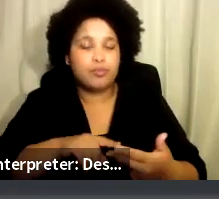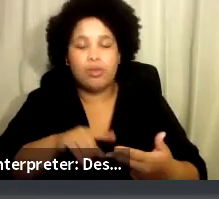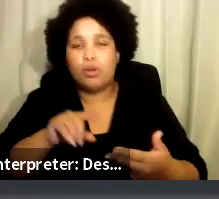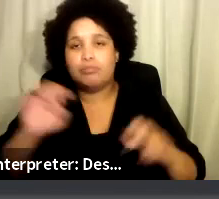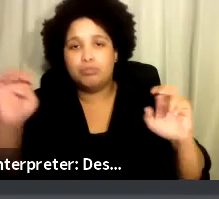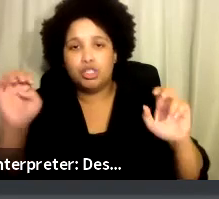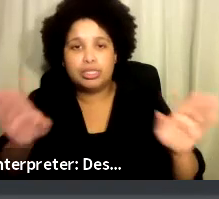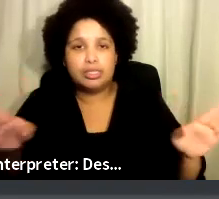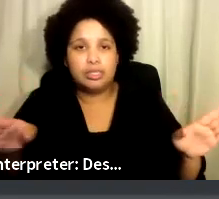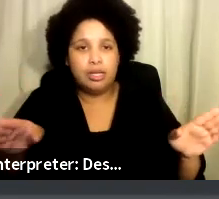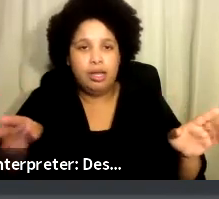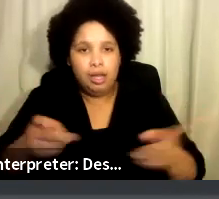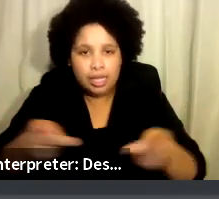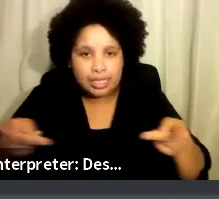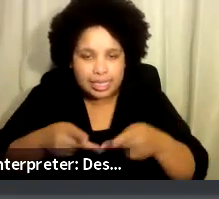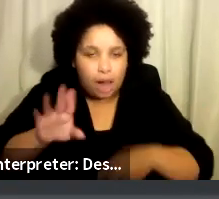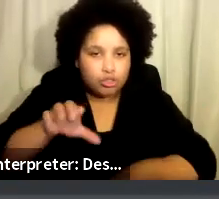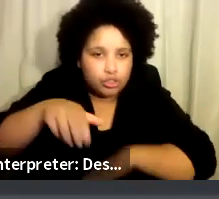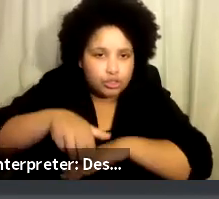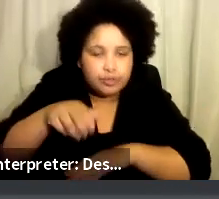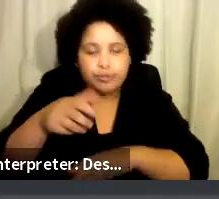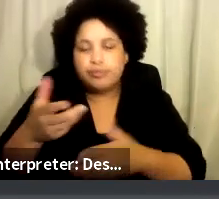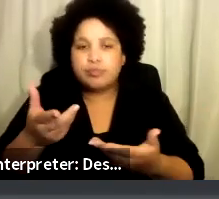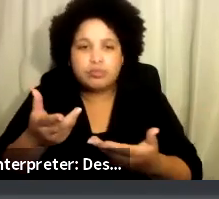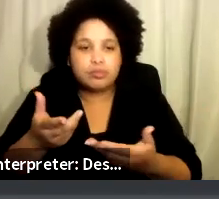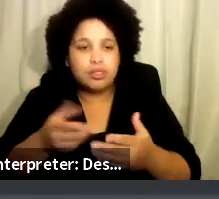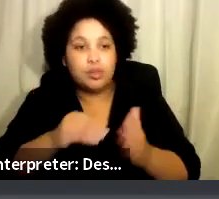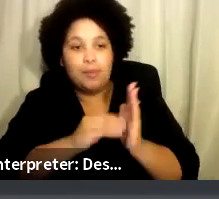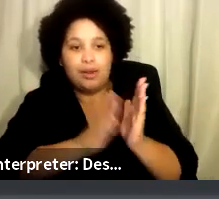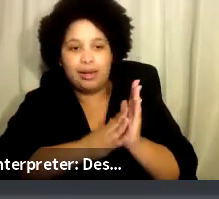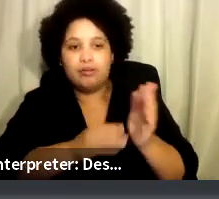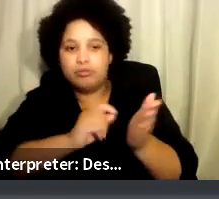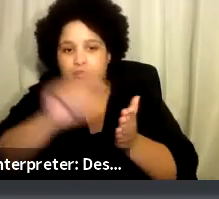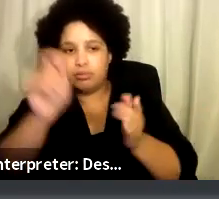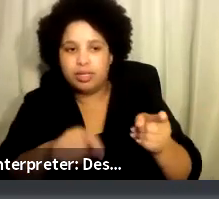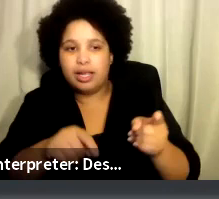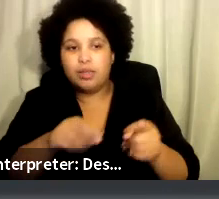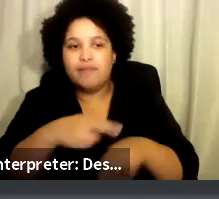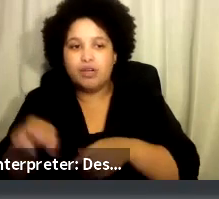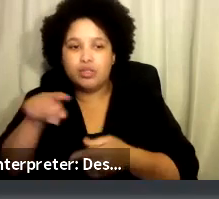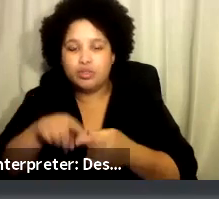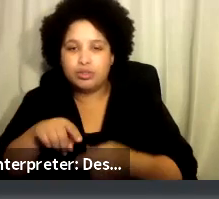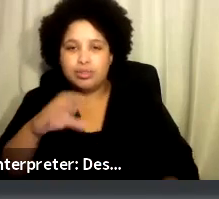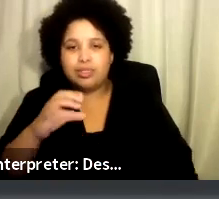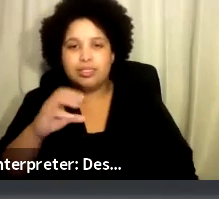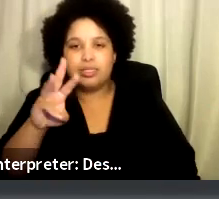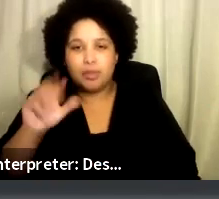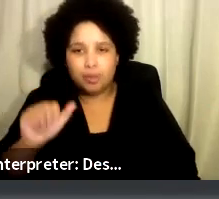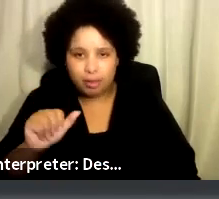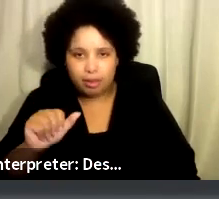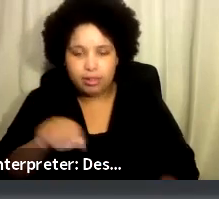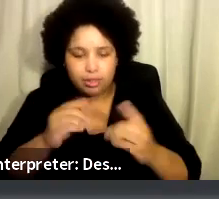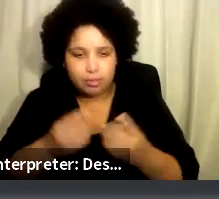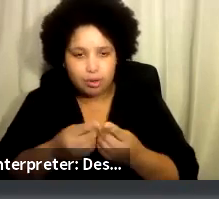reason is, you mark it here, and then we refer you to the CWA department so that they can